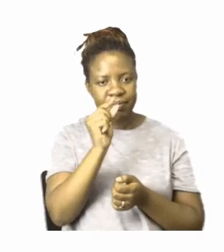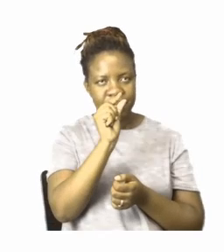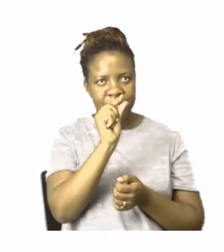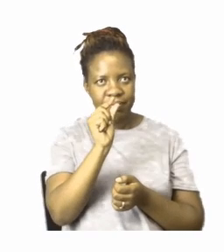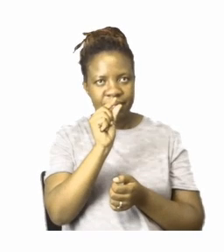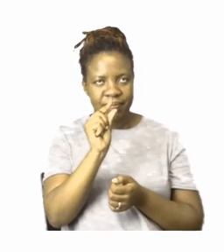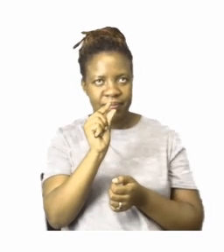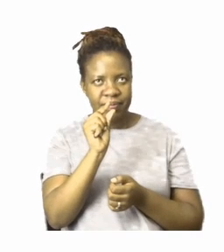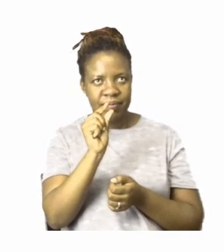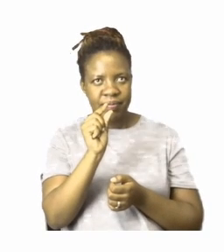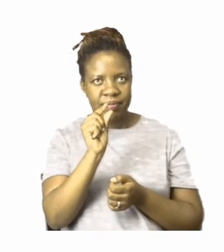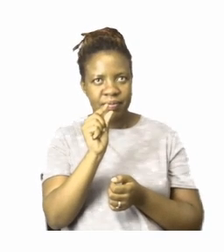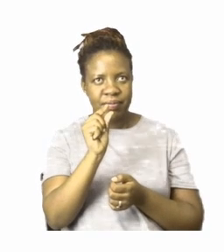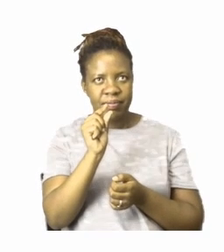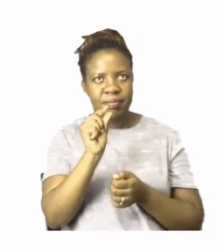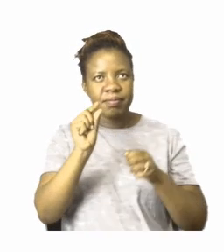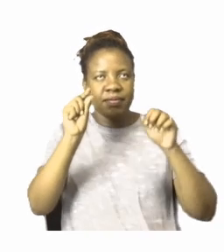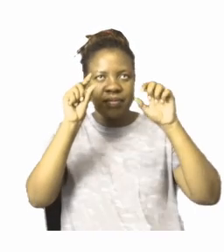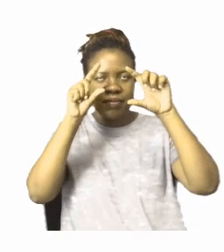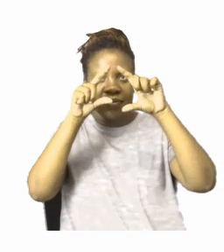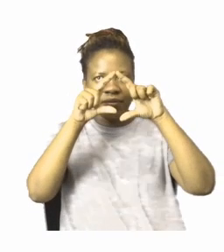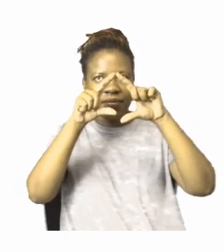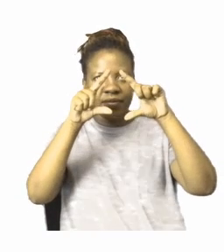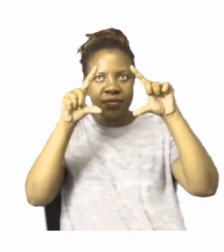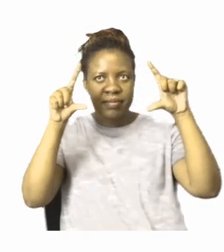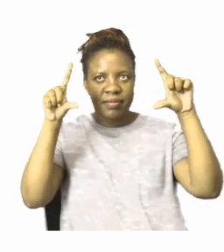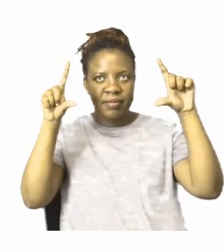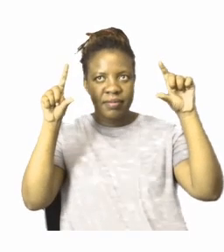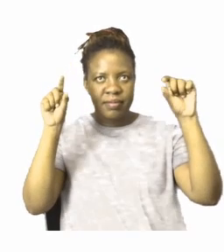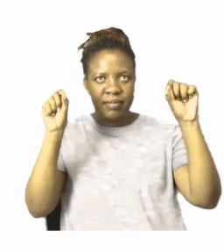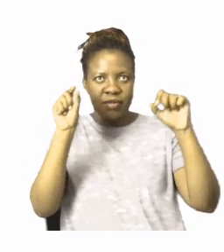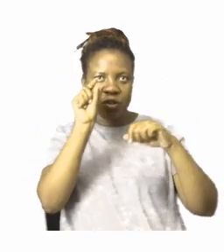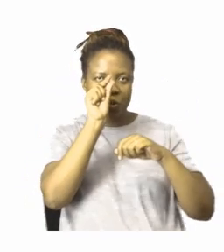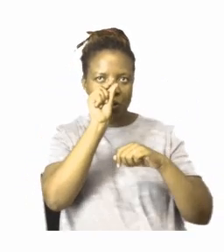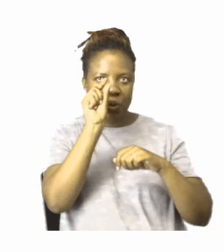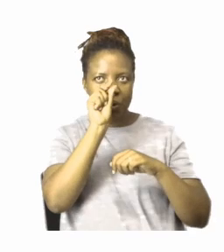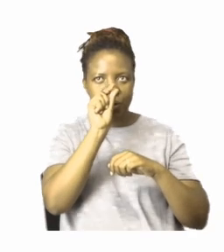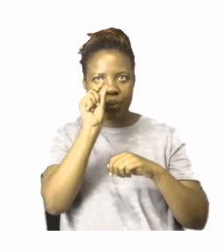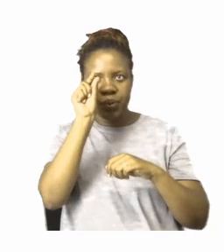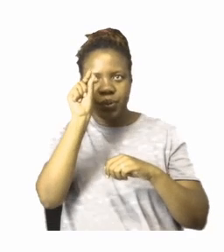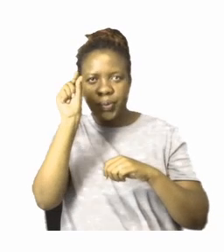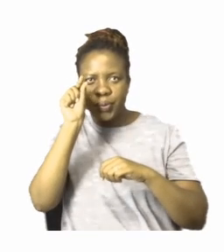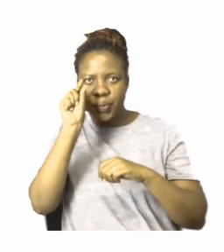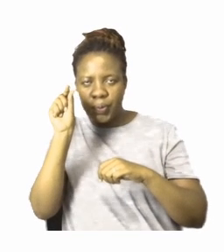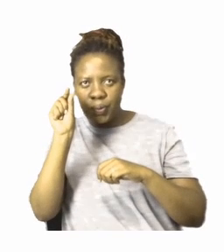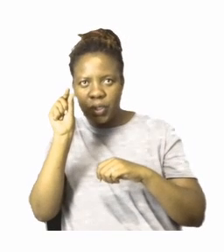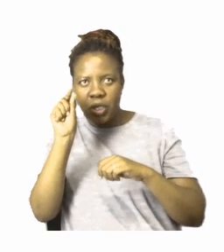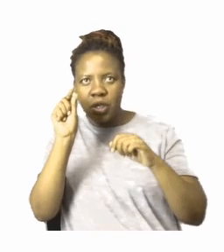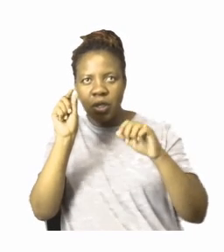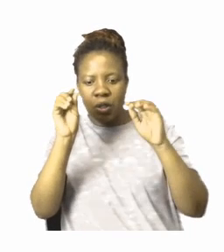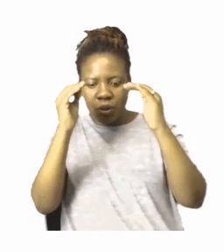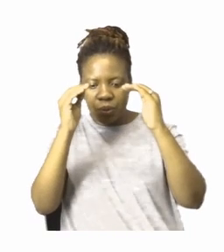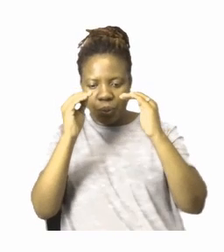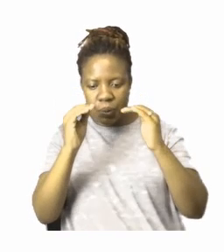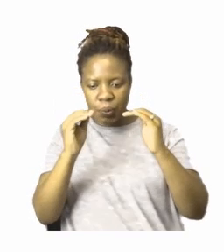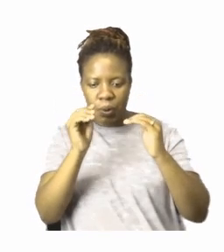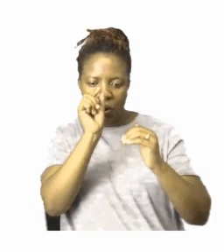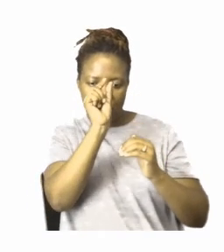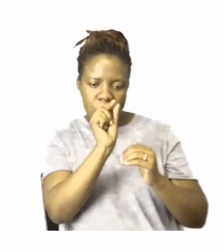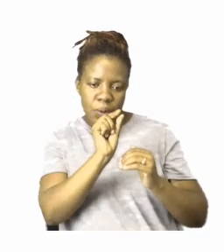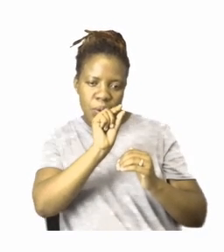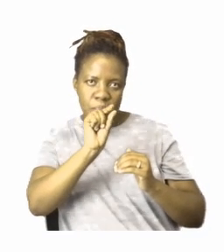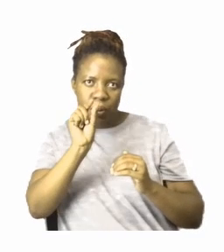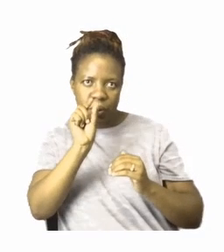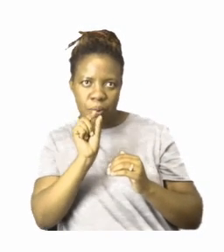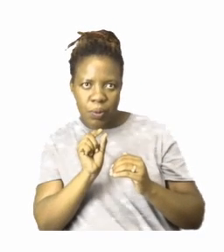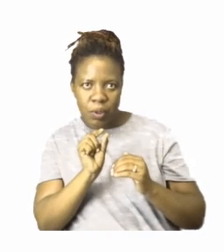in this puzzle we have to fill in words or find words that goes across